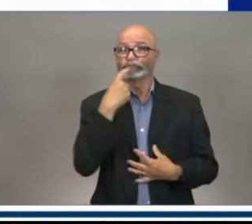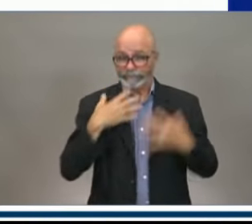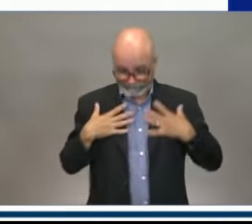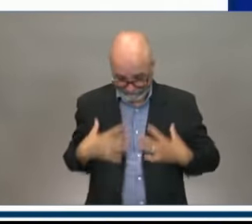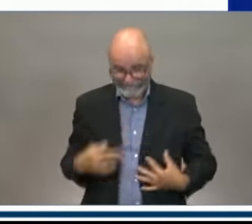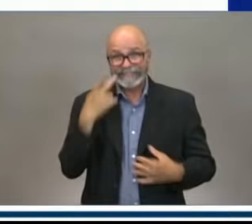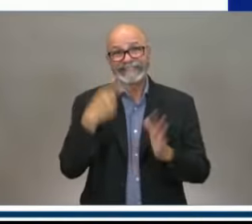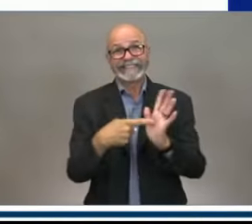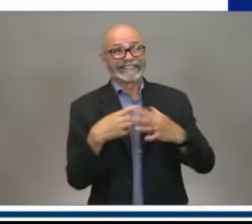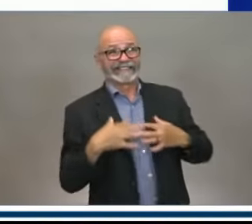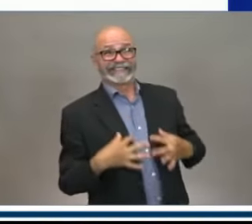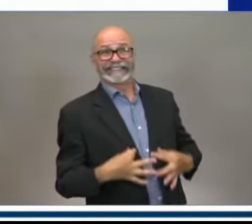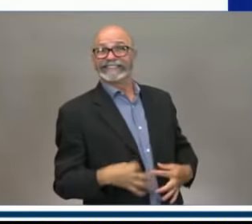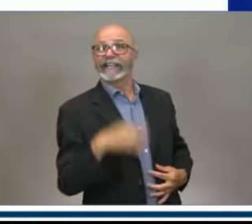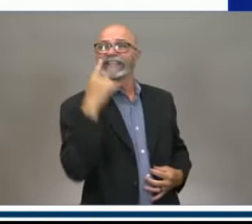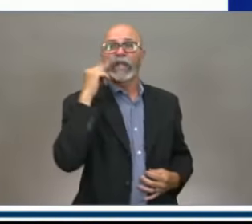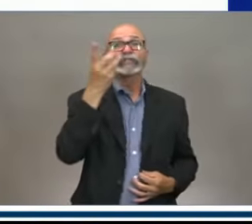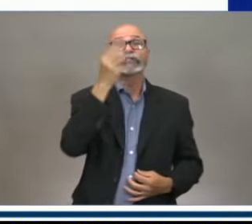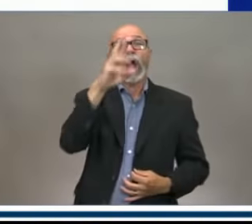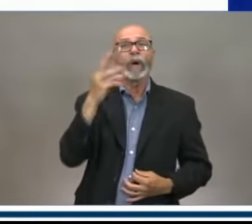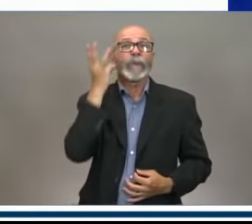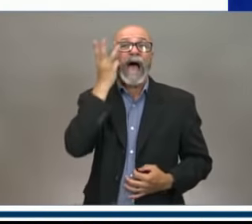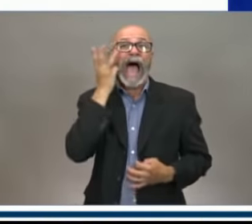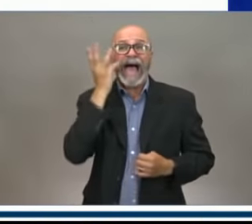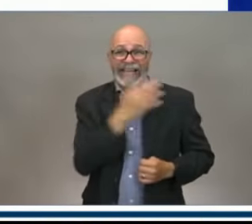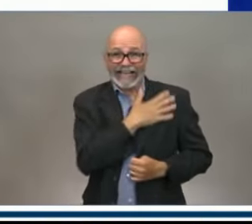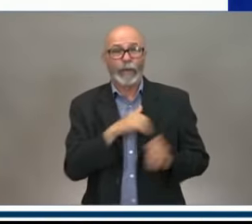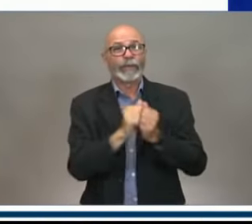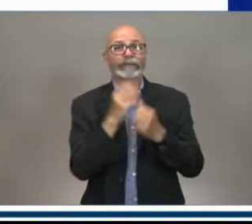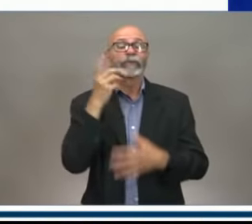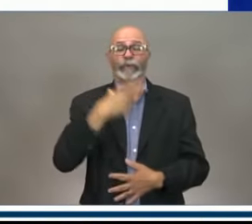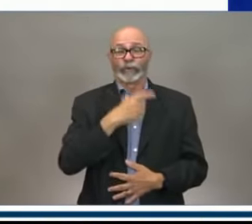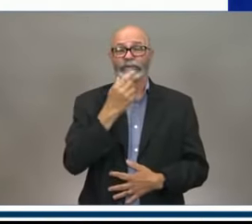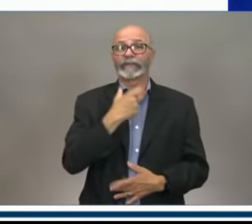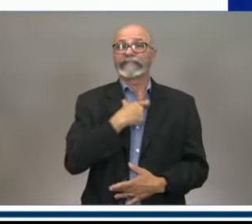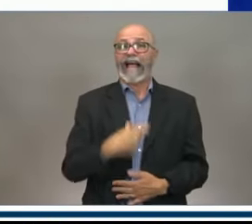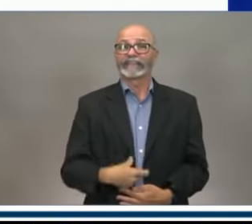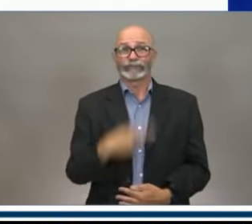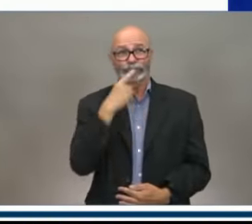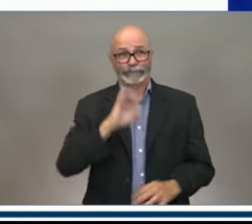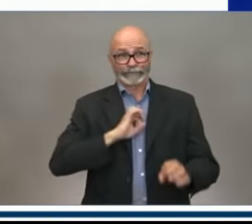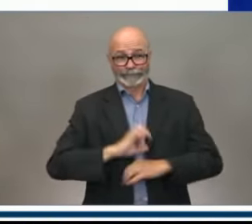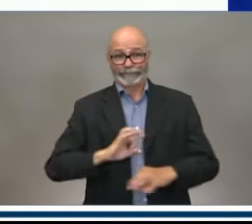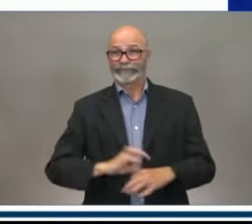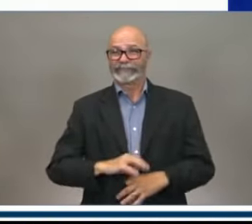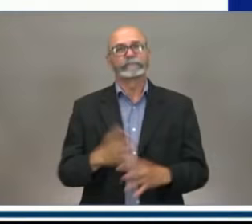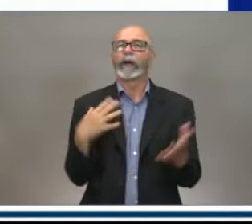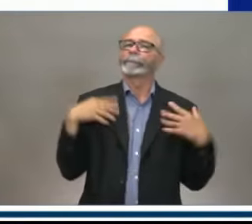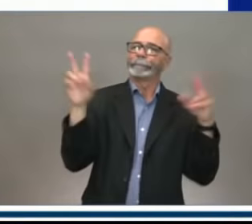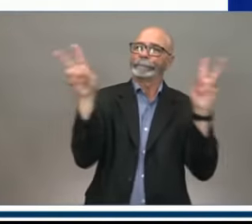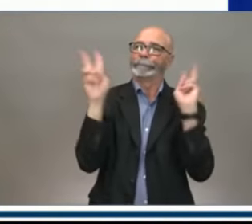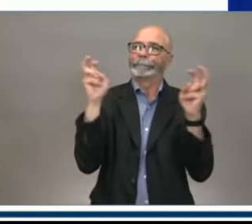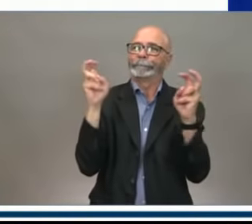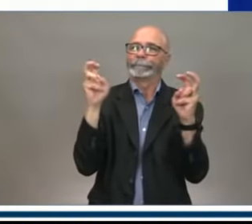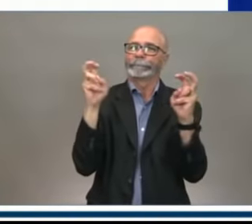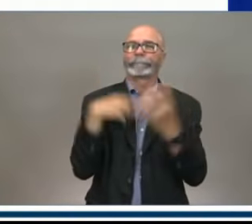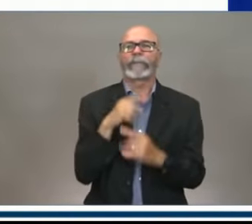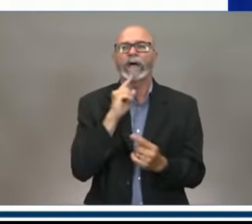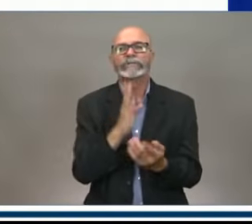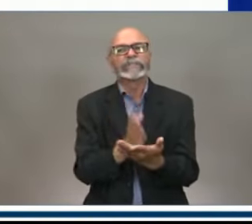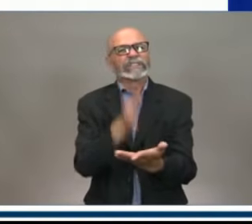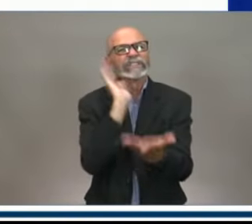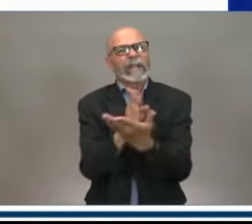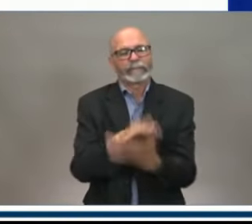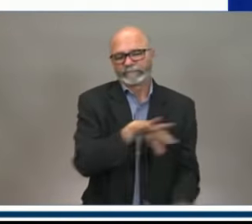Dr. Strang's raptor tie. Today is Stop the Violence Day. The day was created by Quintrell Provo,